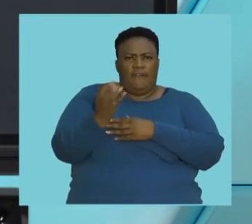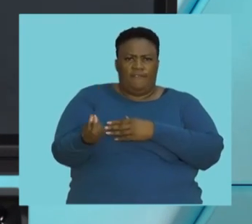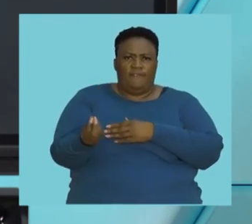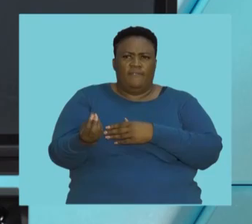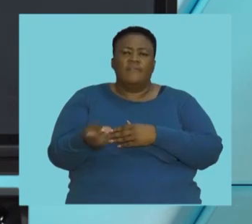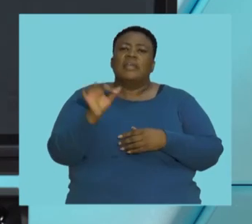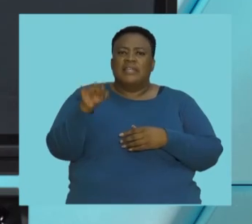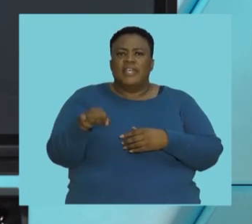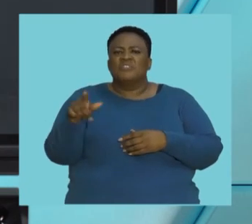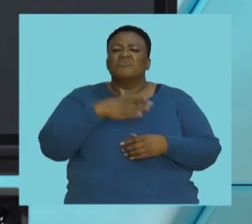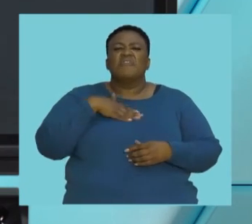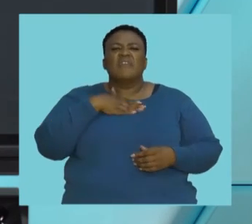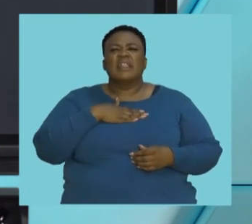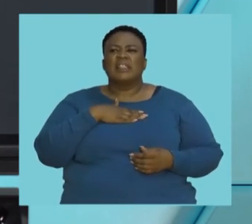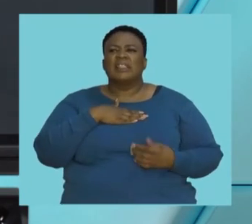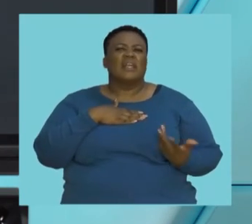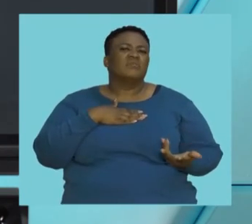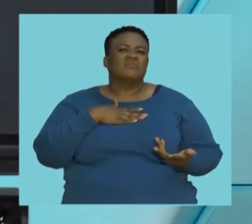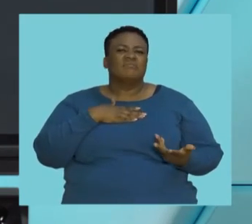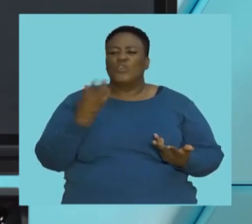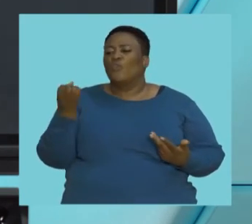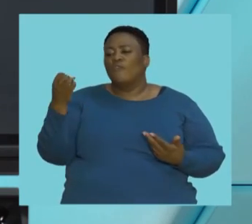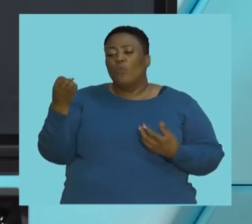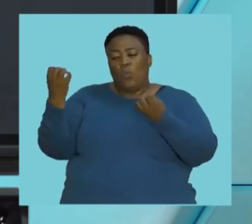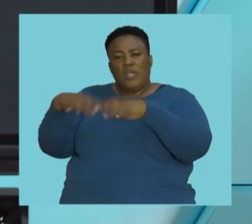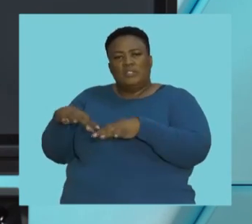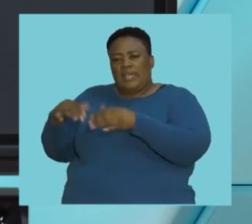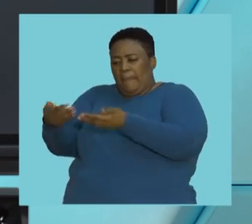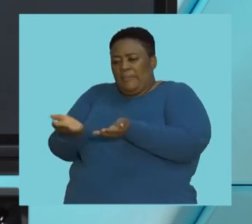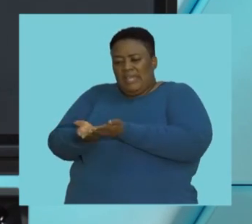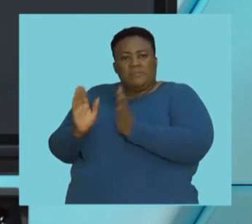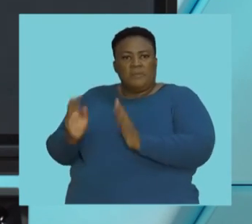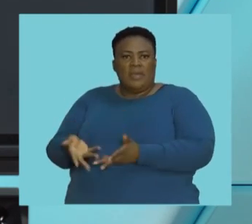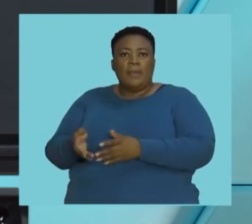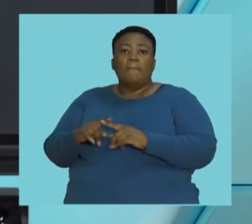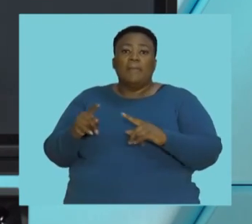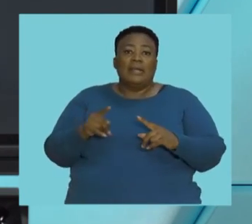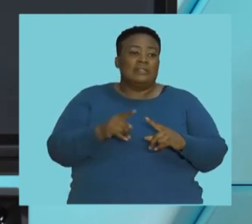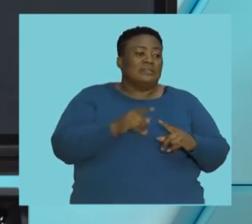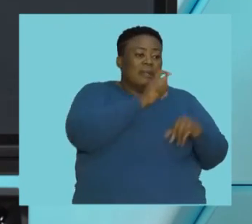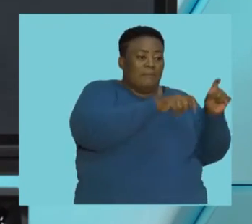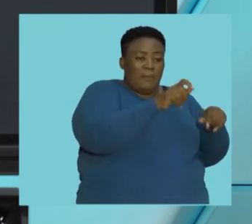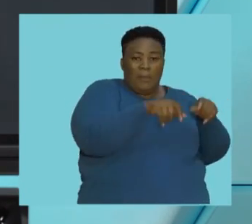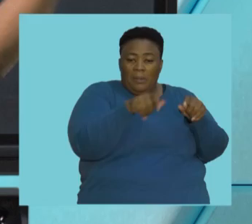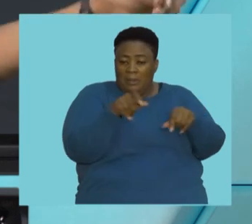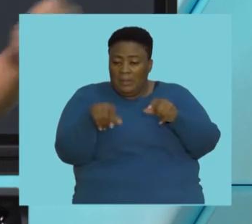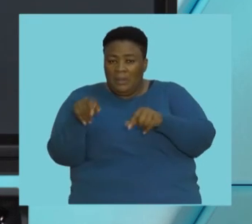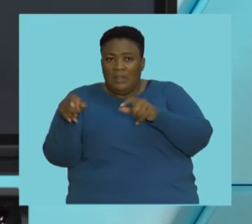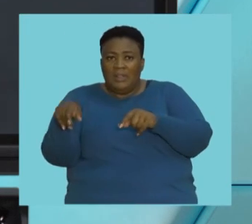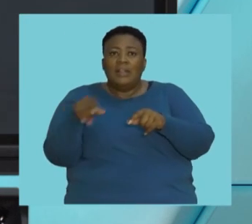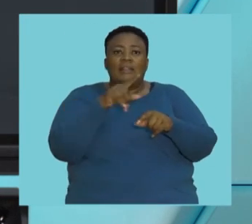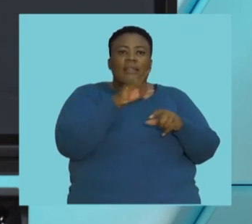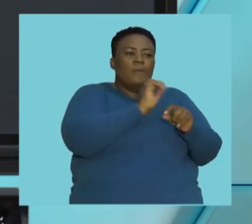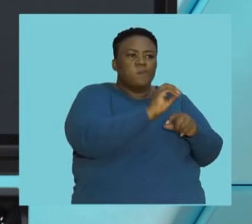cost implication on this. So yes, you might feel that you're just wasting a plate of food, but there's a series